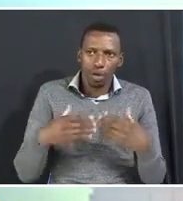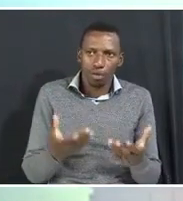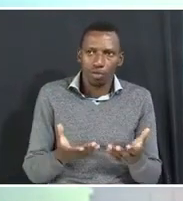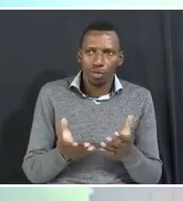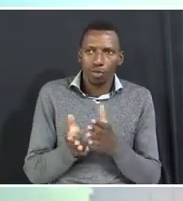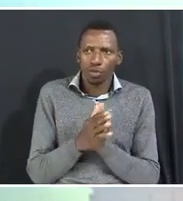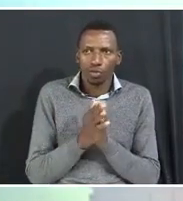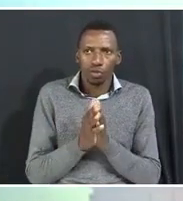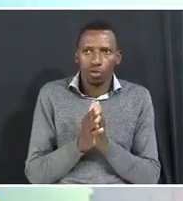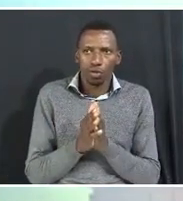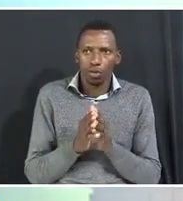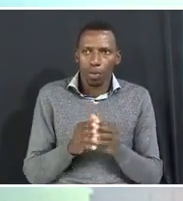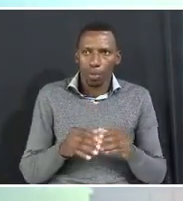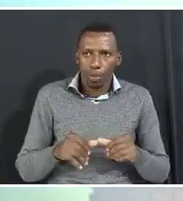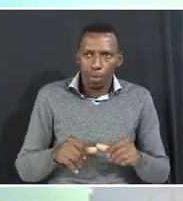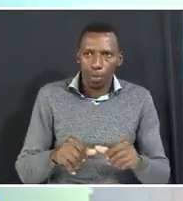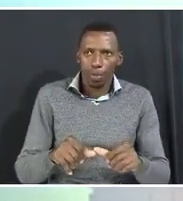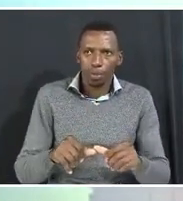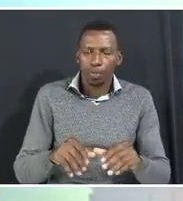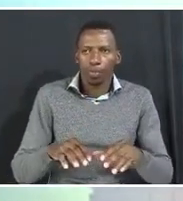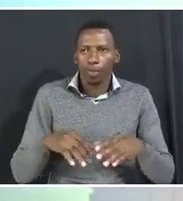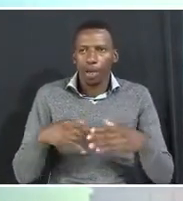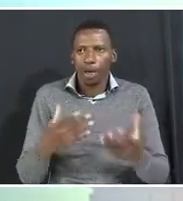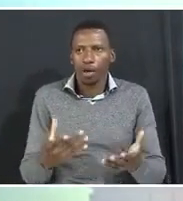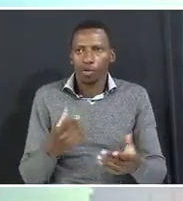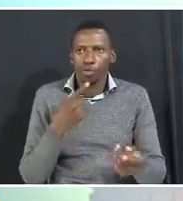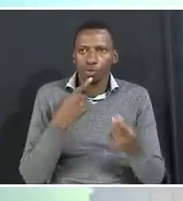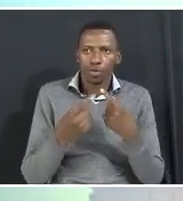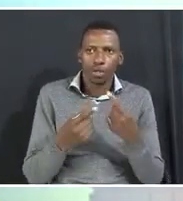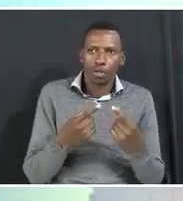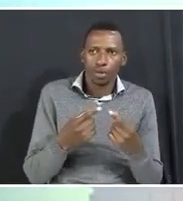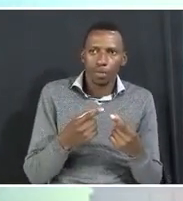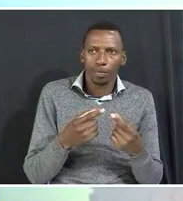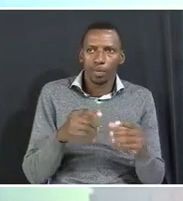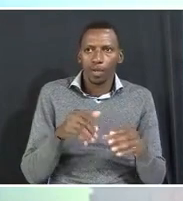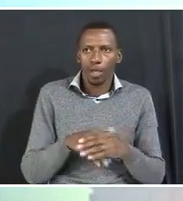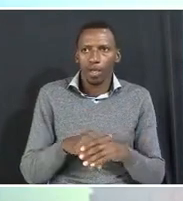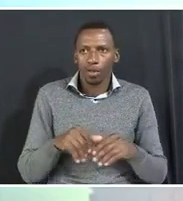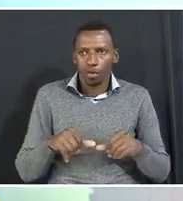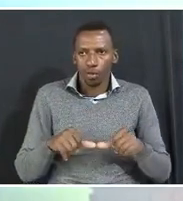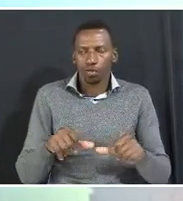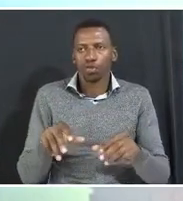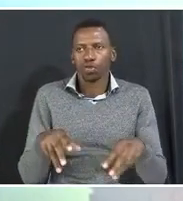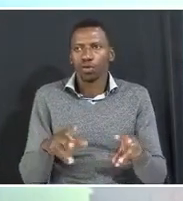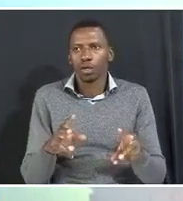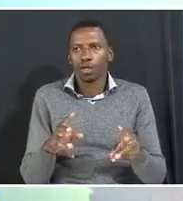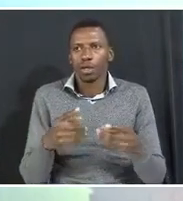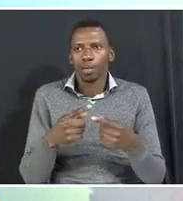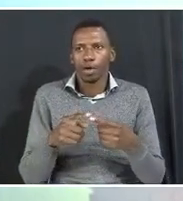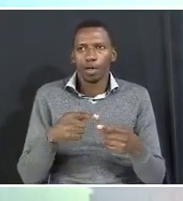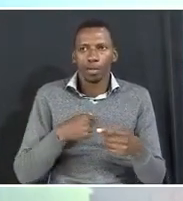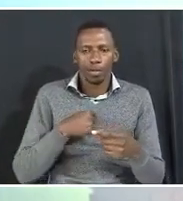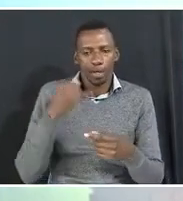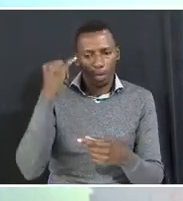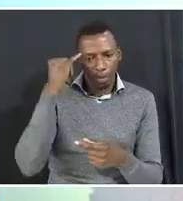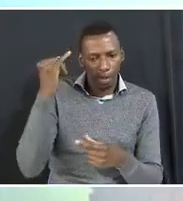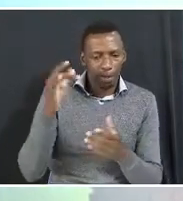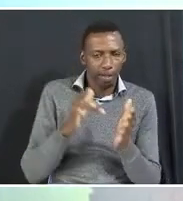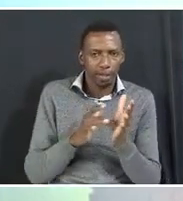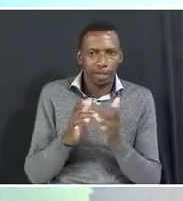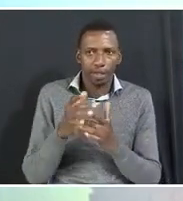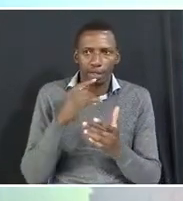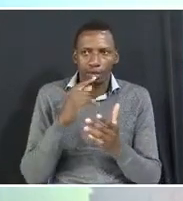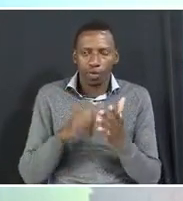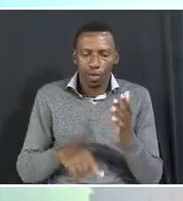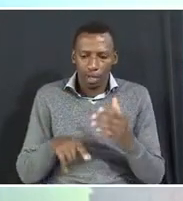narration takes on how it is said, whether it is said in a continuous sense. But I'm imagining Jesus saying, this